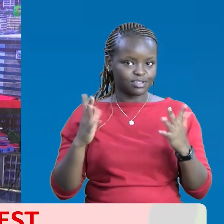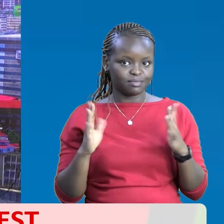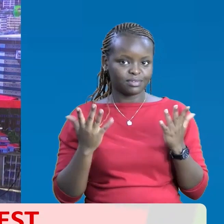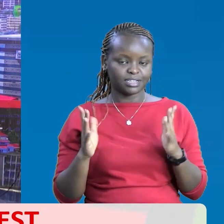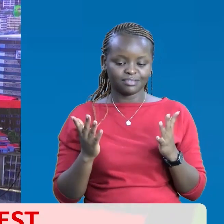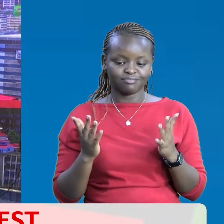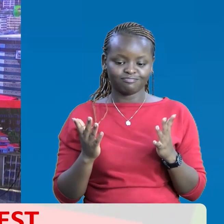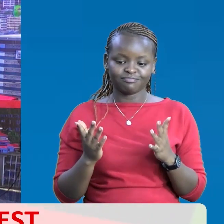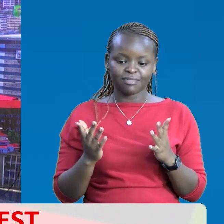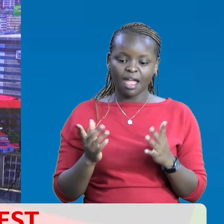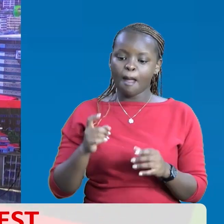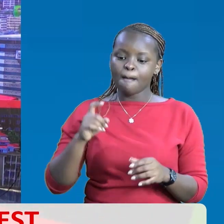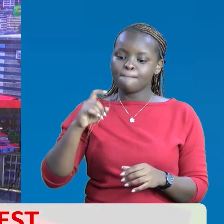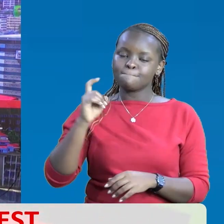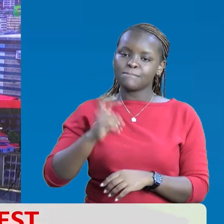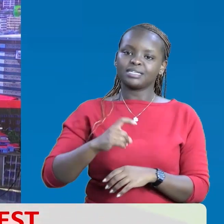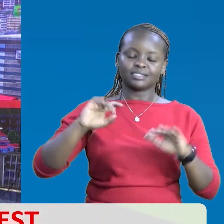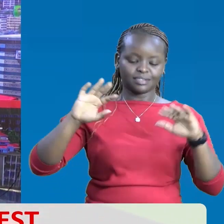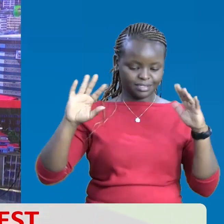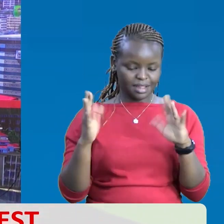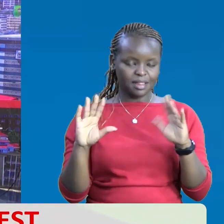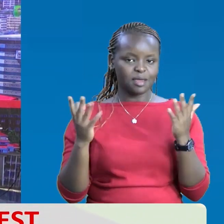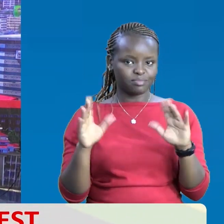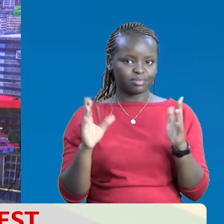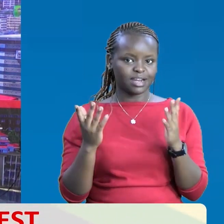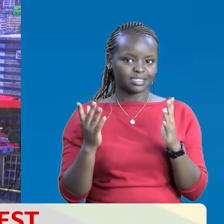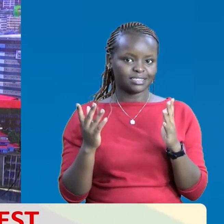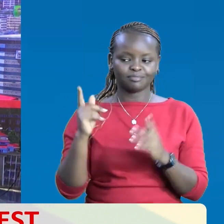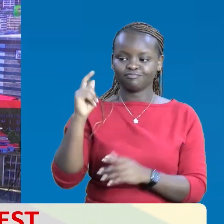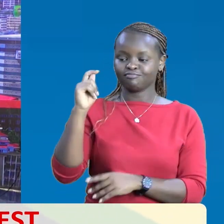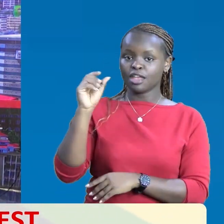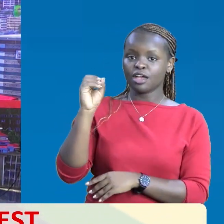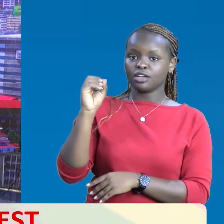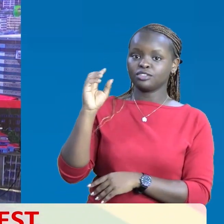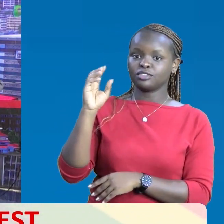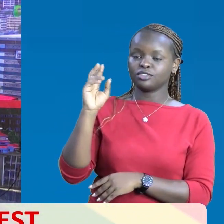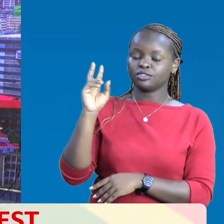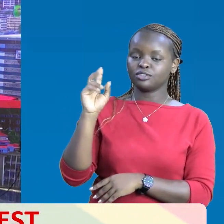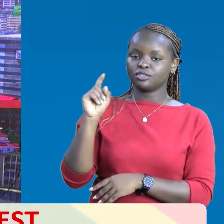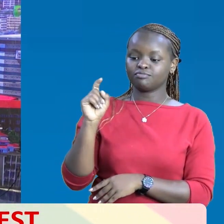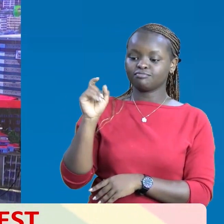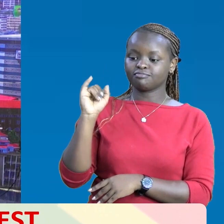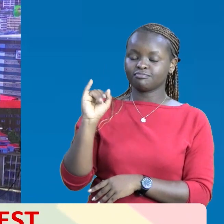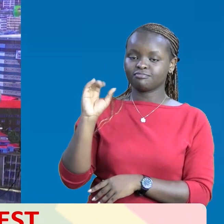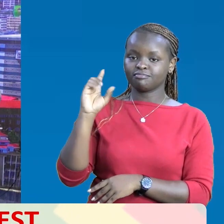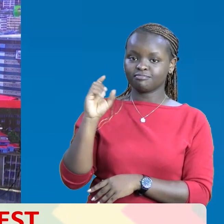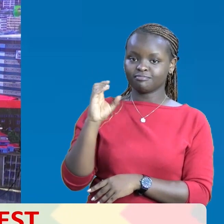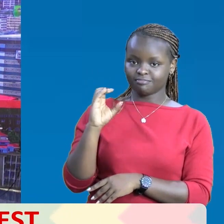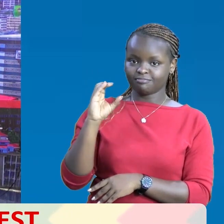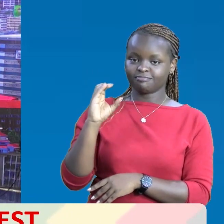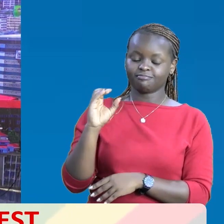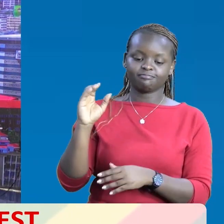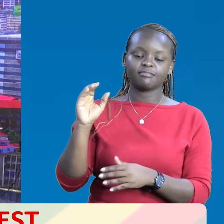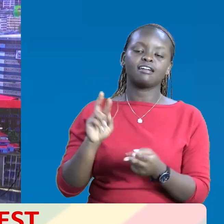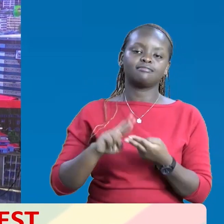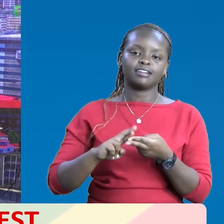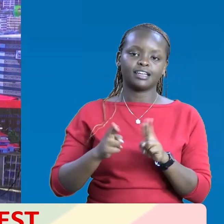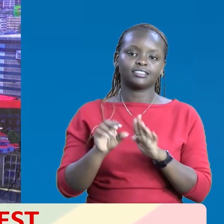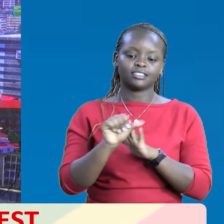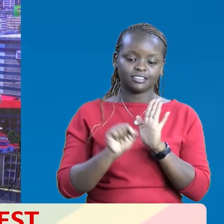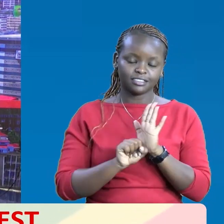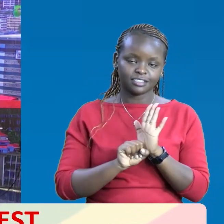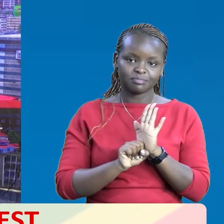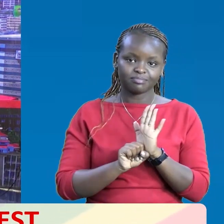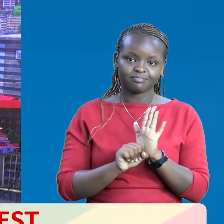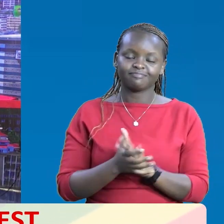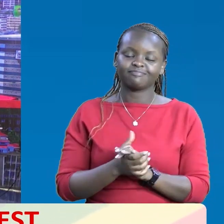my brother. Tunatuna bash shopping. Just kizo manini yo event ati if someone has been divorced and then watu wamekuja kupiga sherehe mahali. Chari